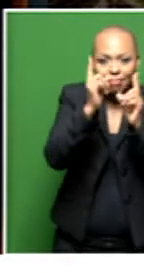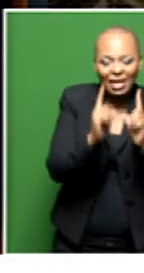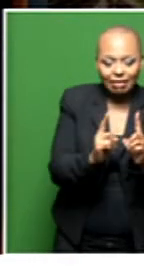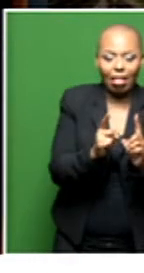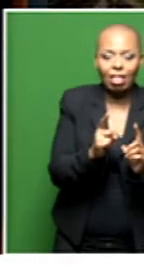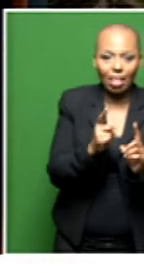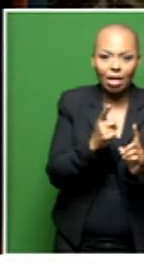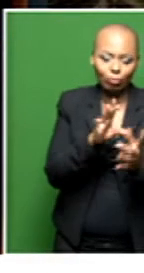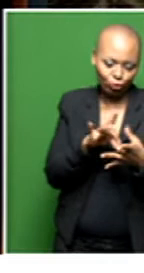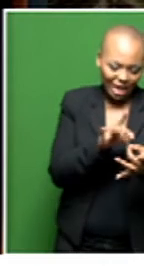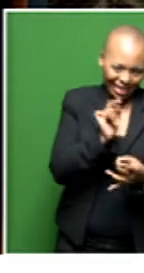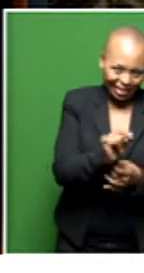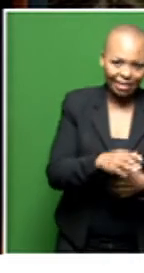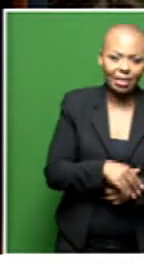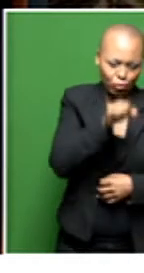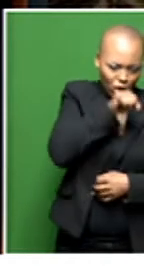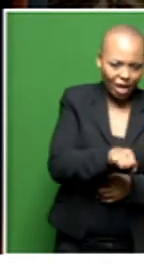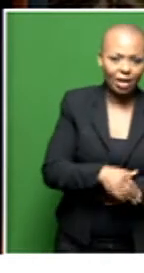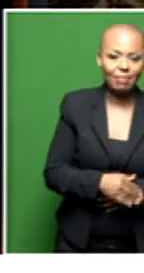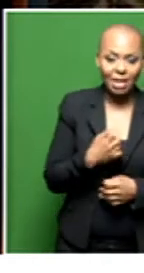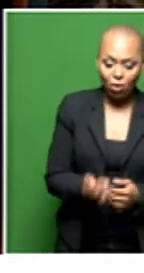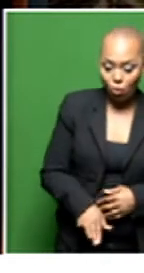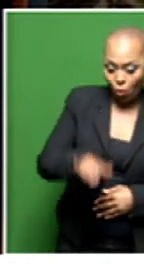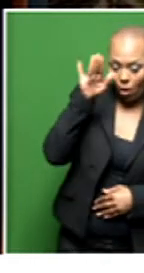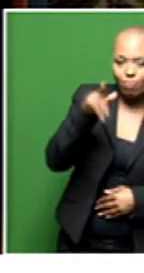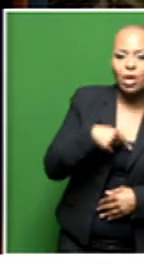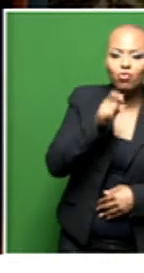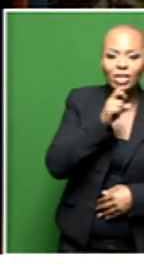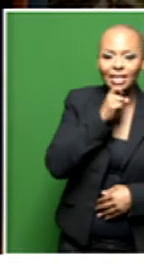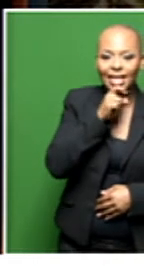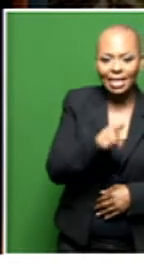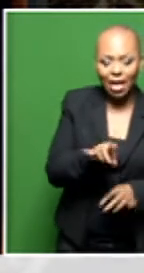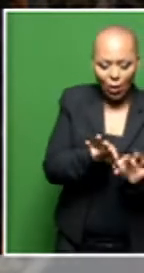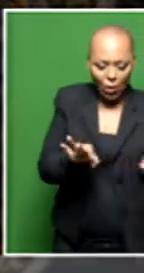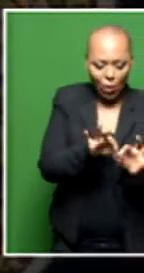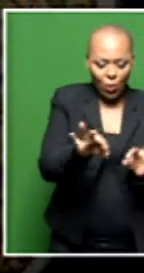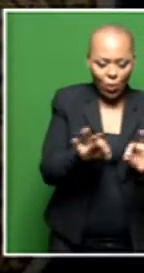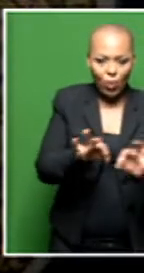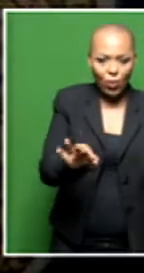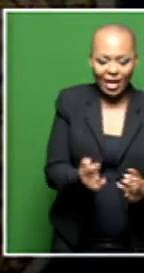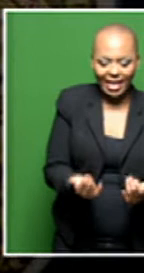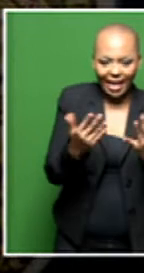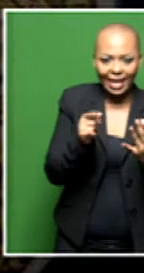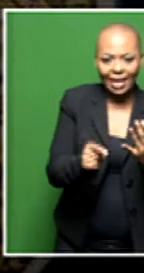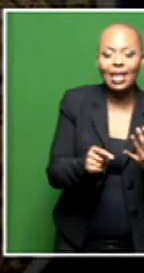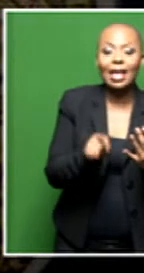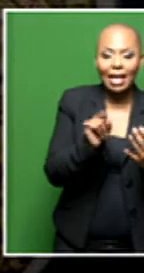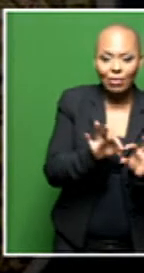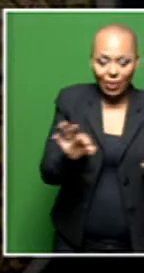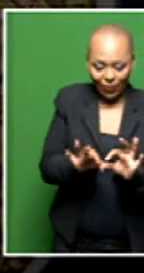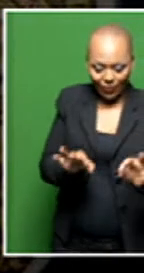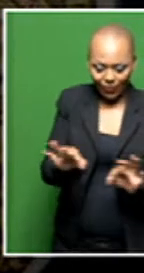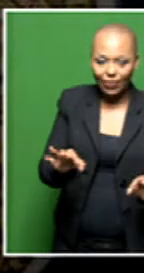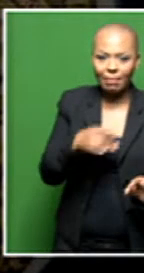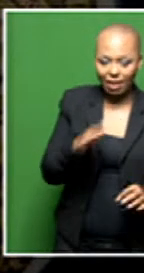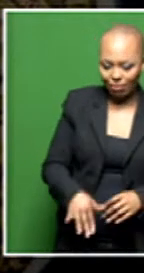in my heart. I grew up with green beans, and then moving from the Northern Cape to Cape Town, I discovered waterblommetjies. I don't know if a lot of people